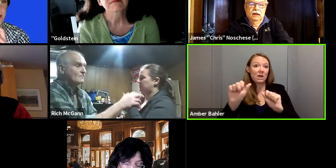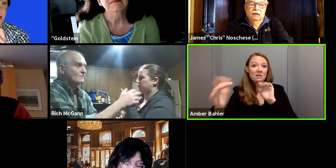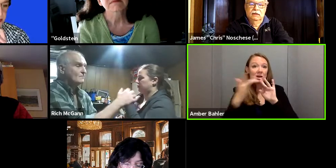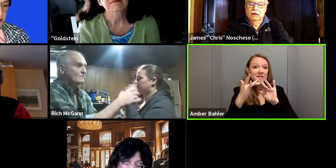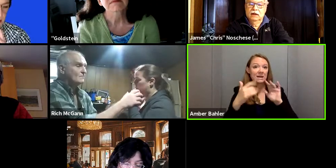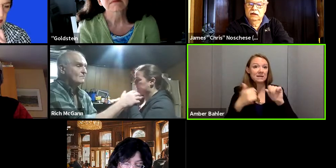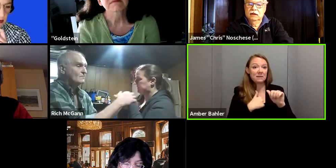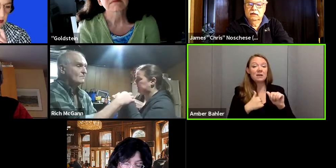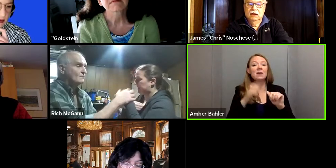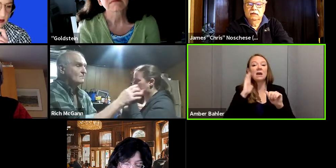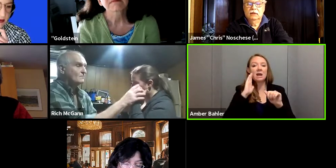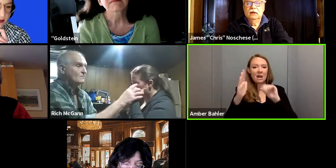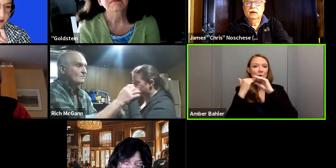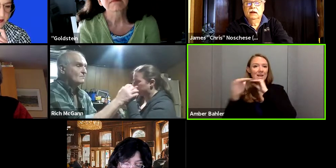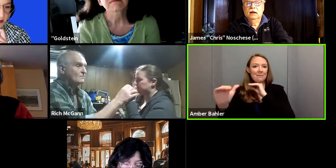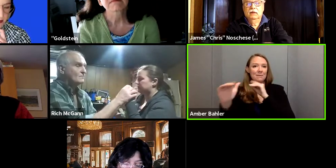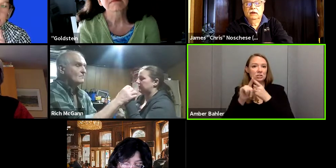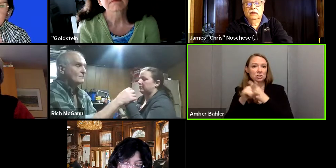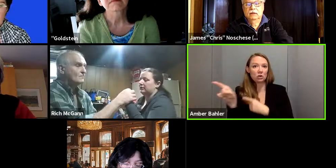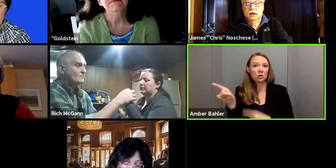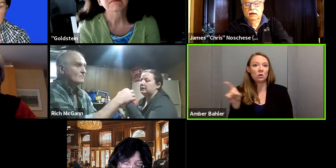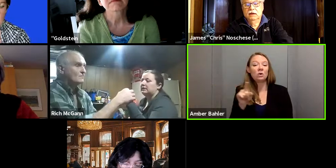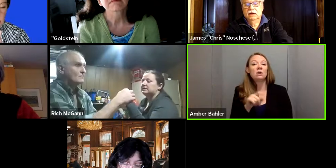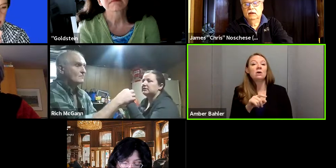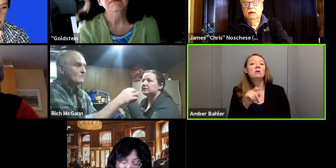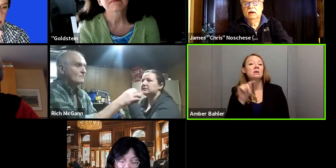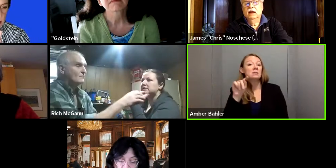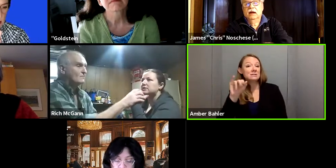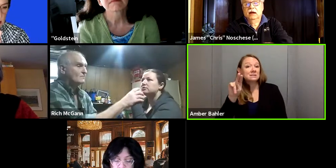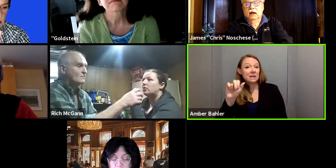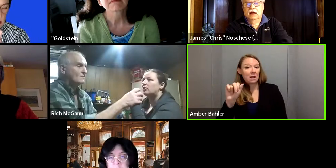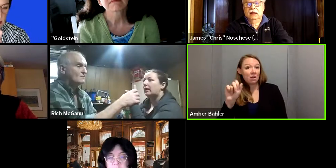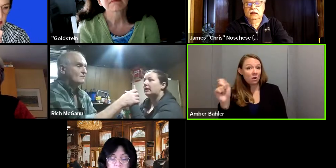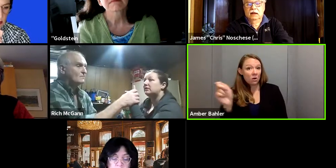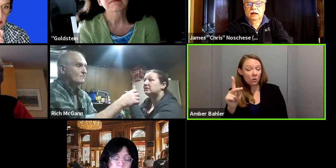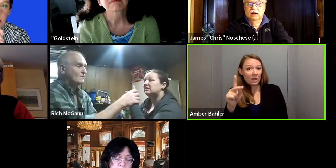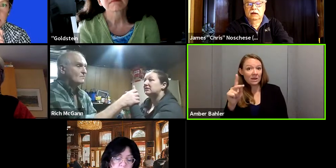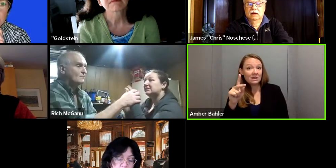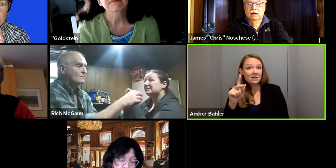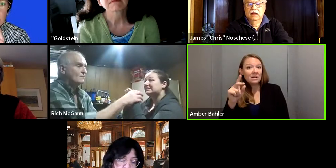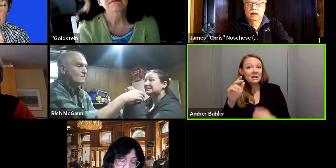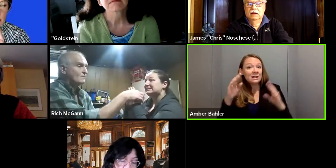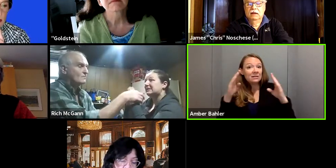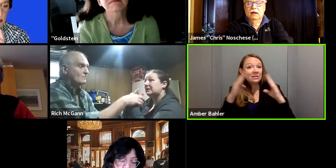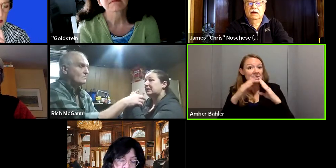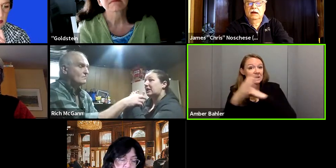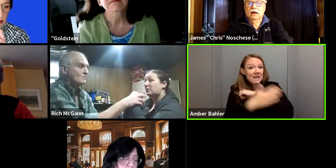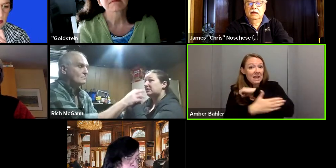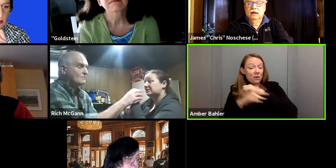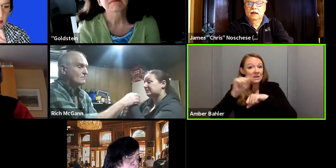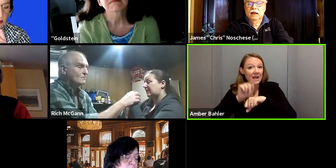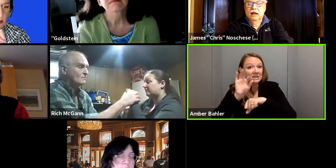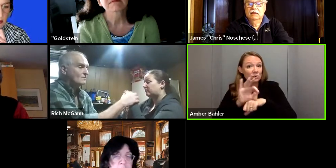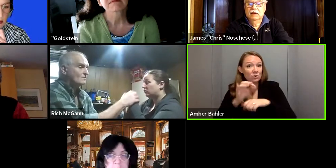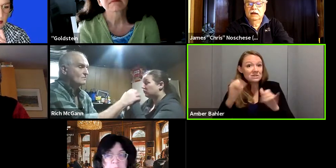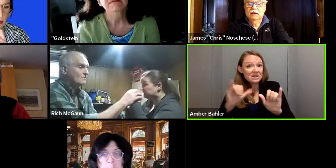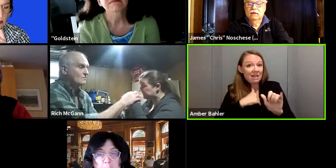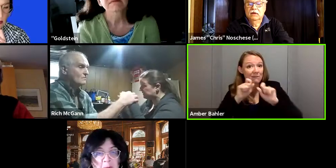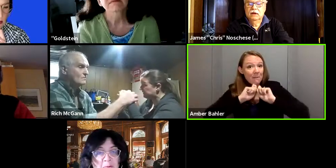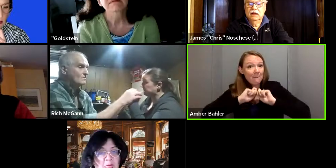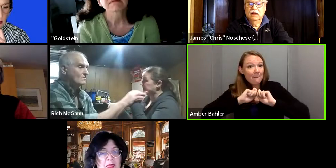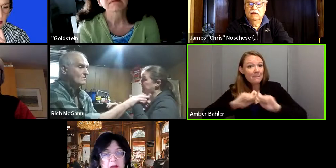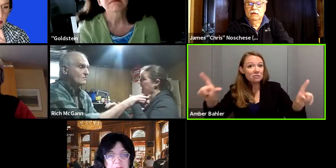you. Okay. Does the City County Task Force still have a distribution list that that's broader